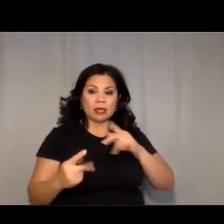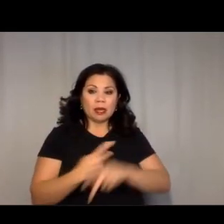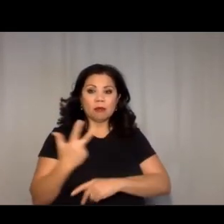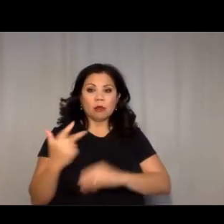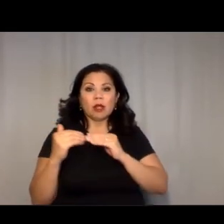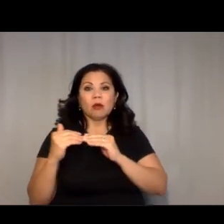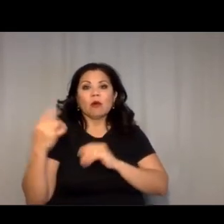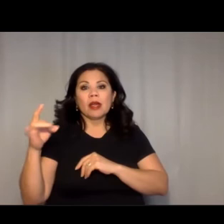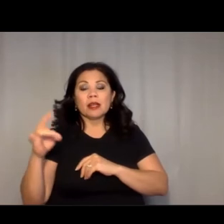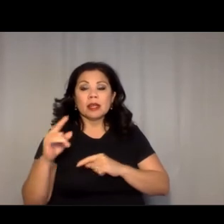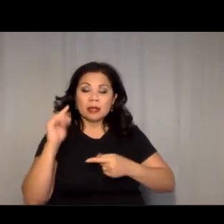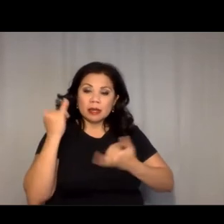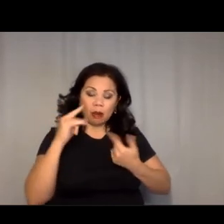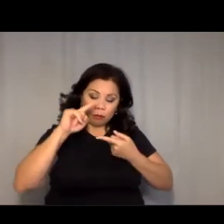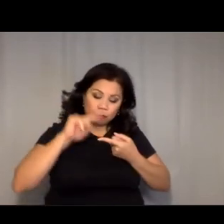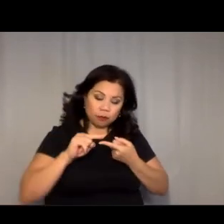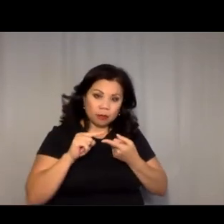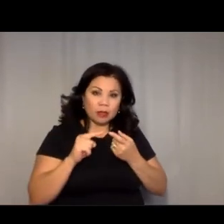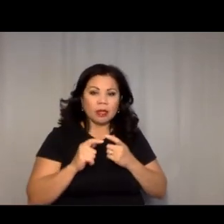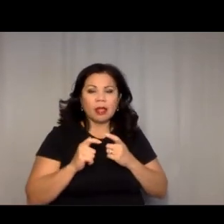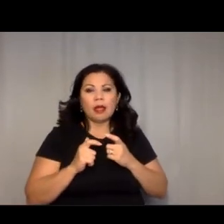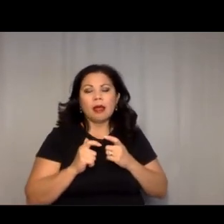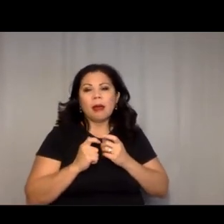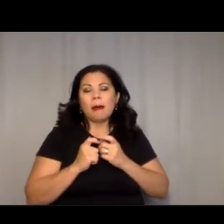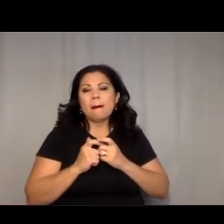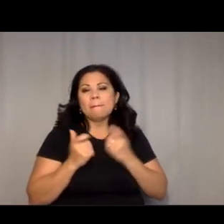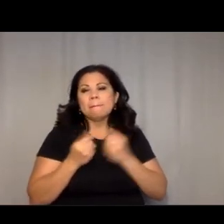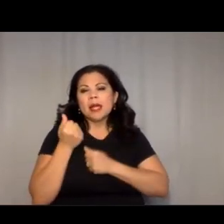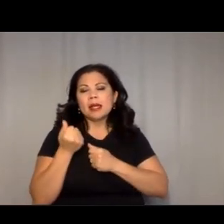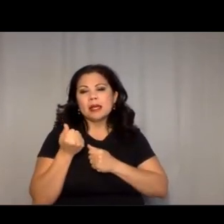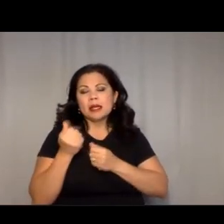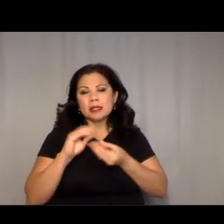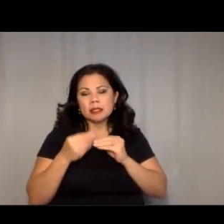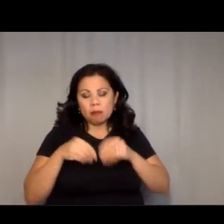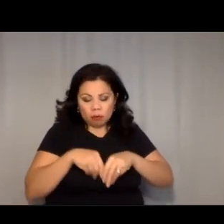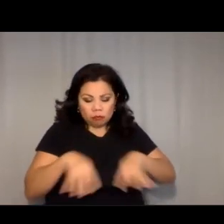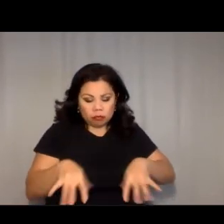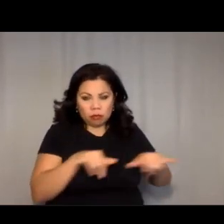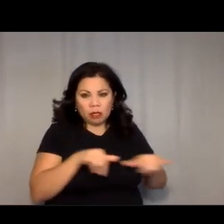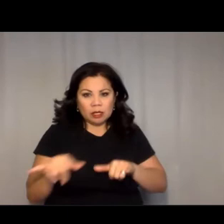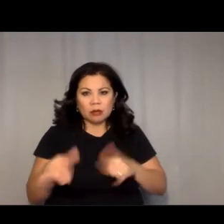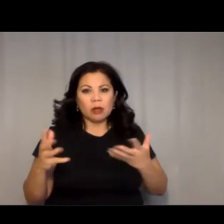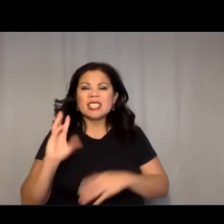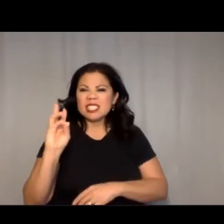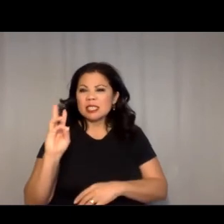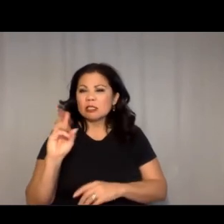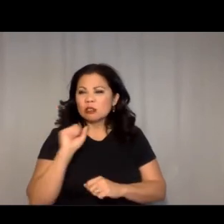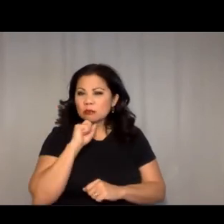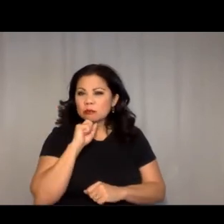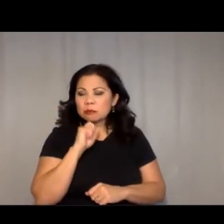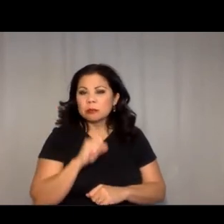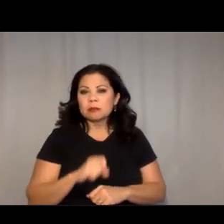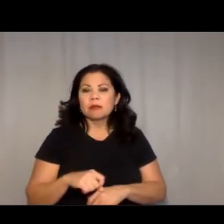simplify. The biggest one they have in common here is a 6. So I